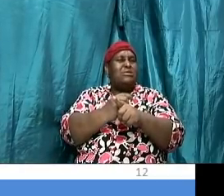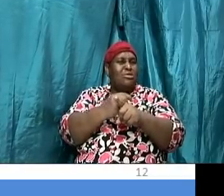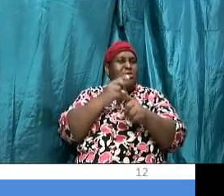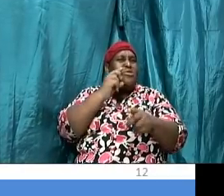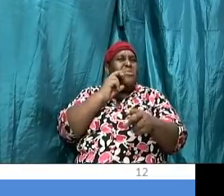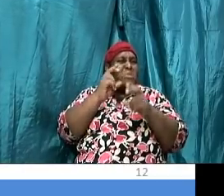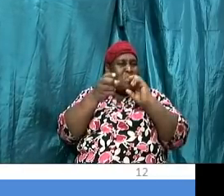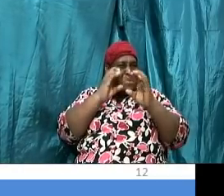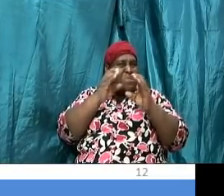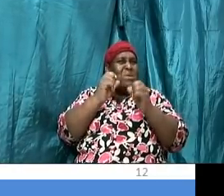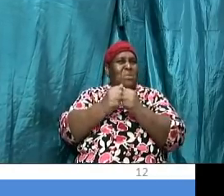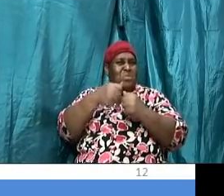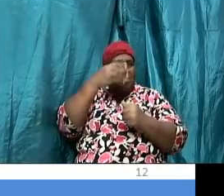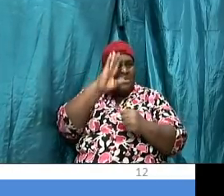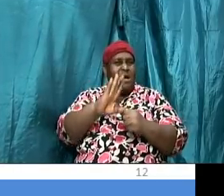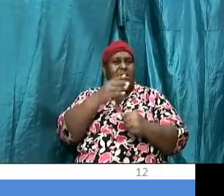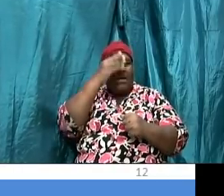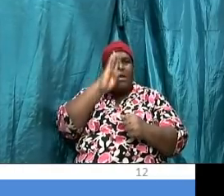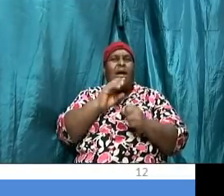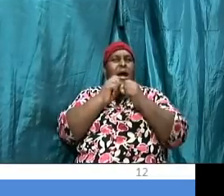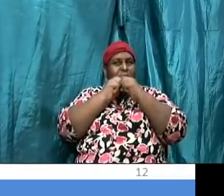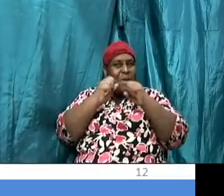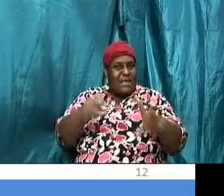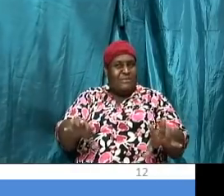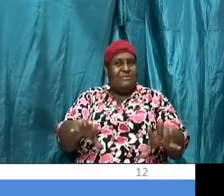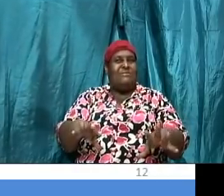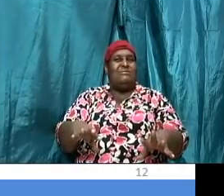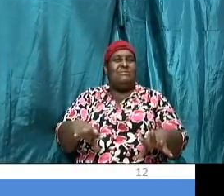day. Amen. So we see